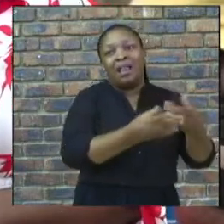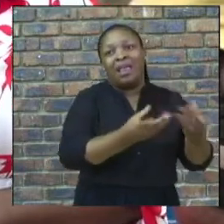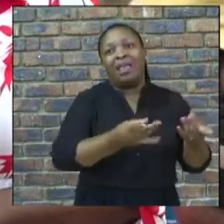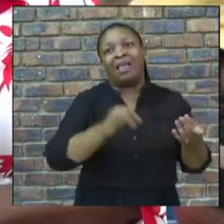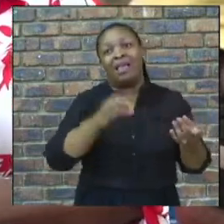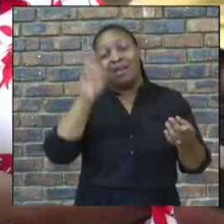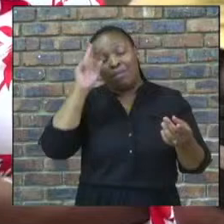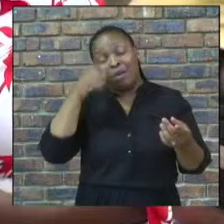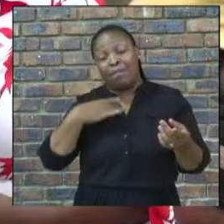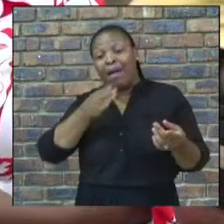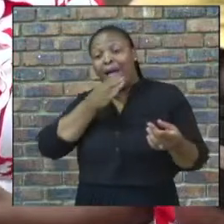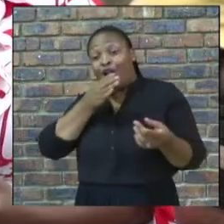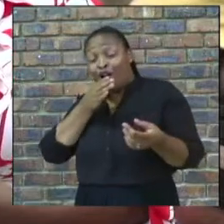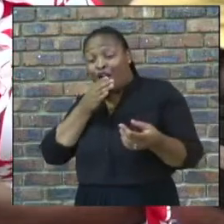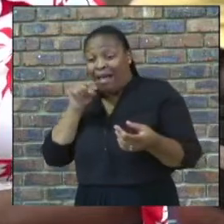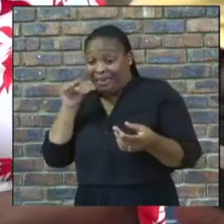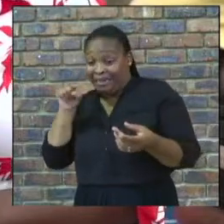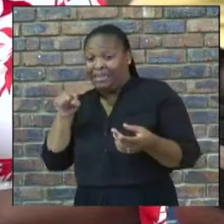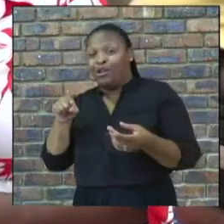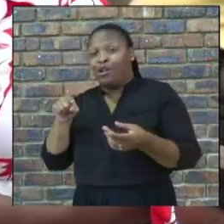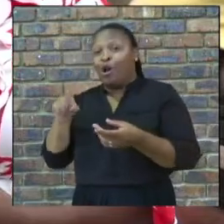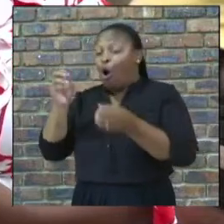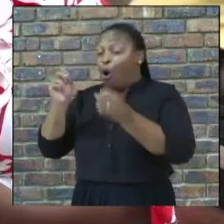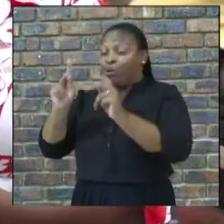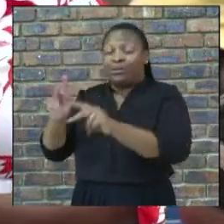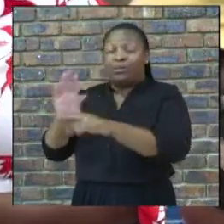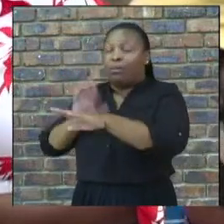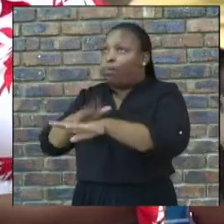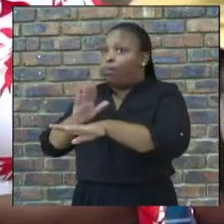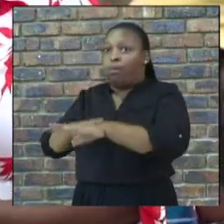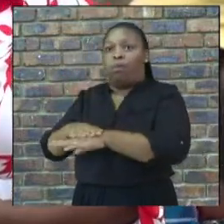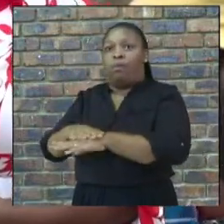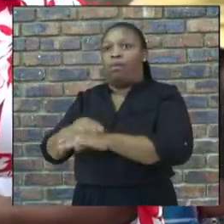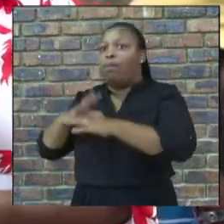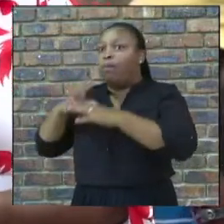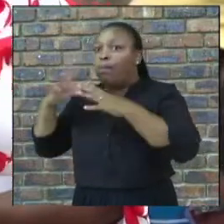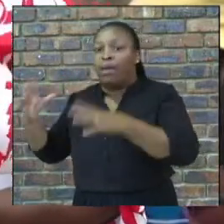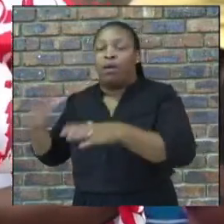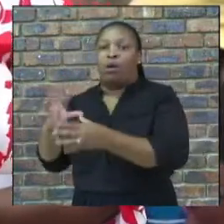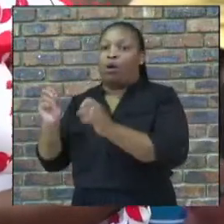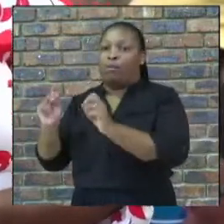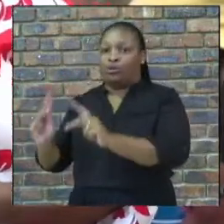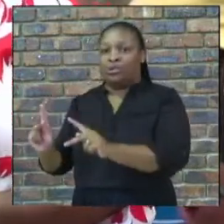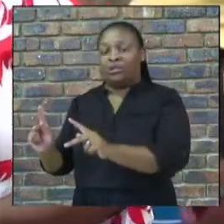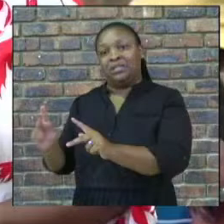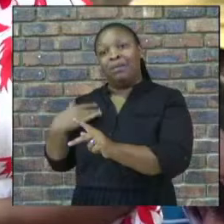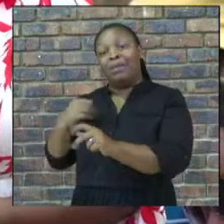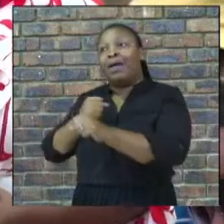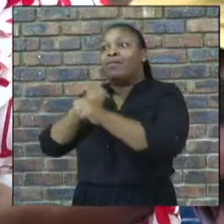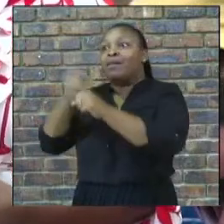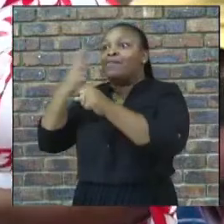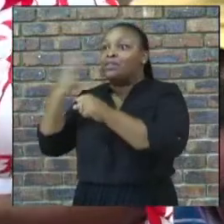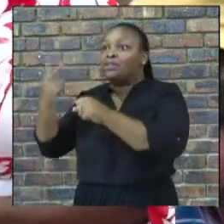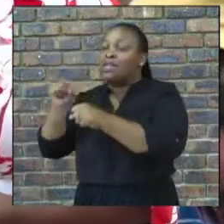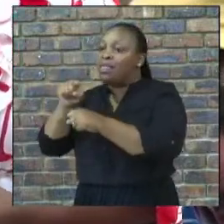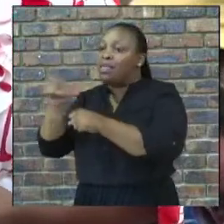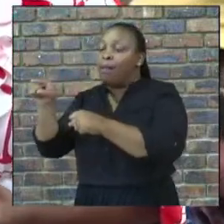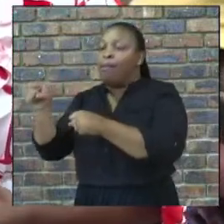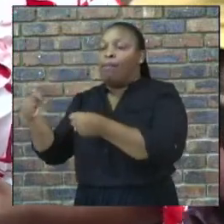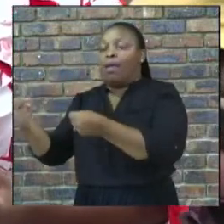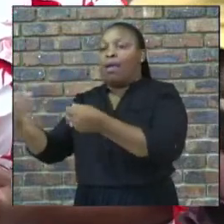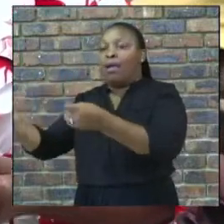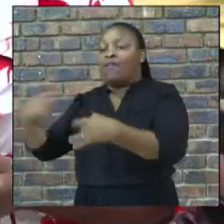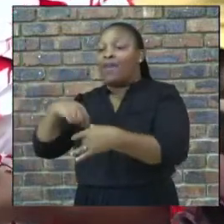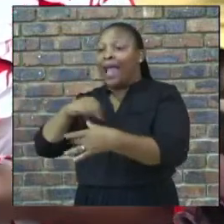e na le di-opportunity tse di ngata mare ga ke bone e fa rona barekisi gore